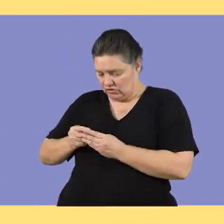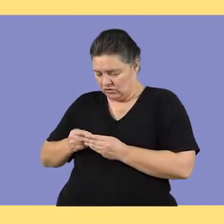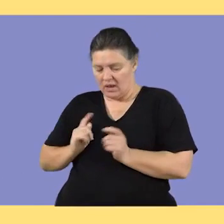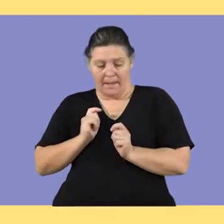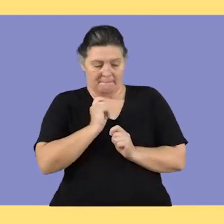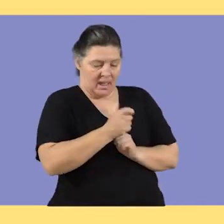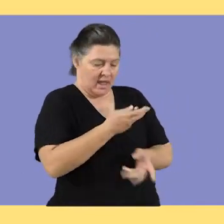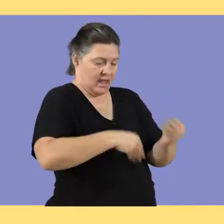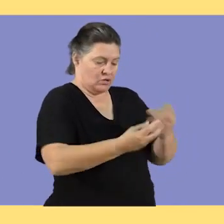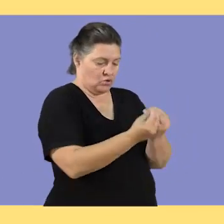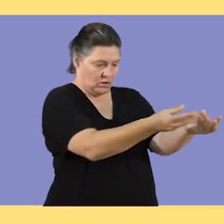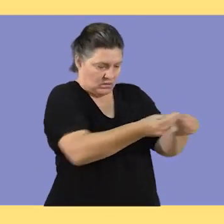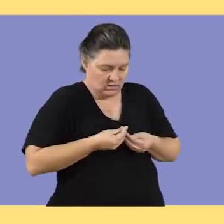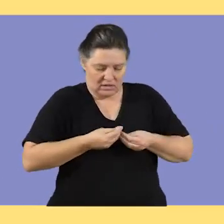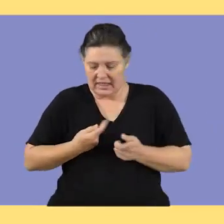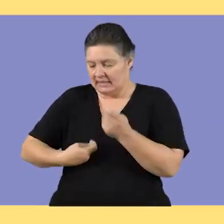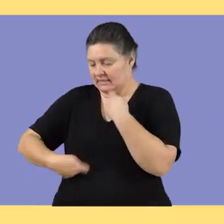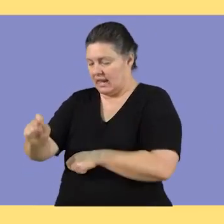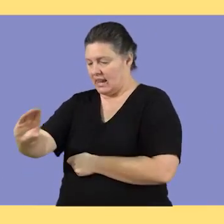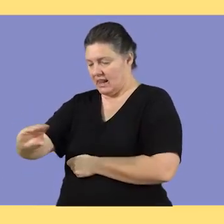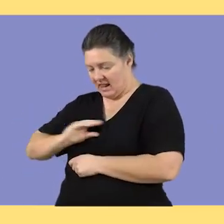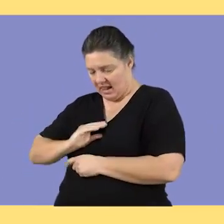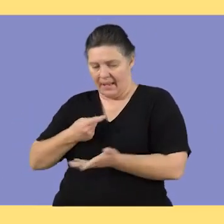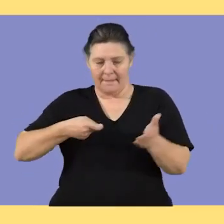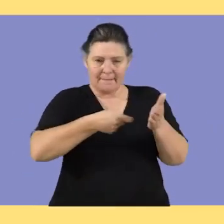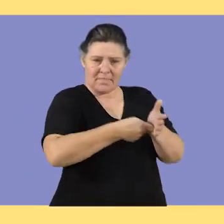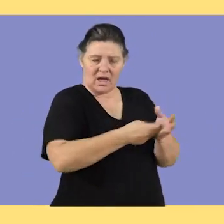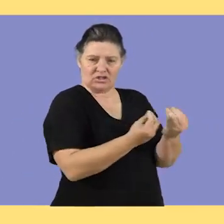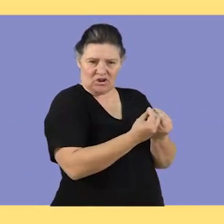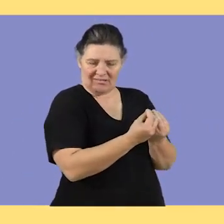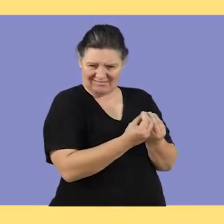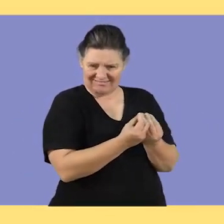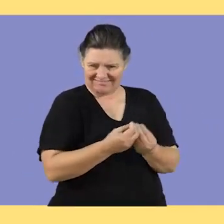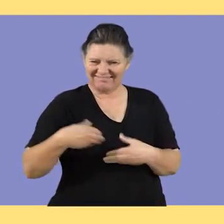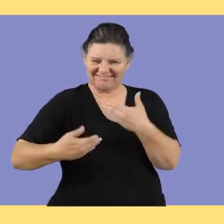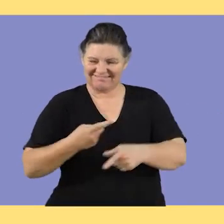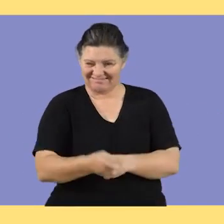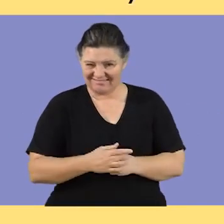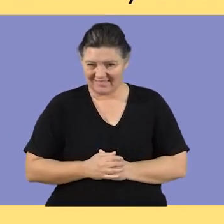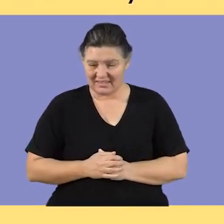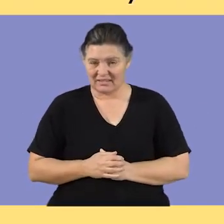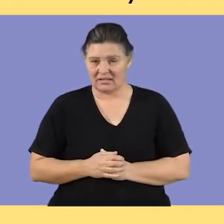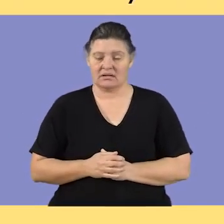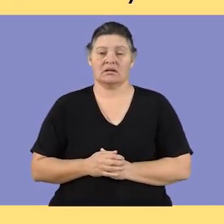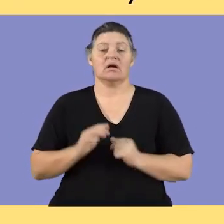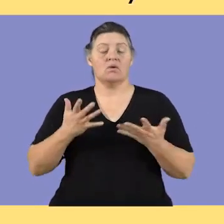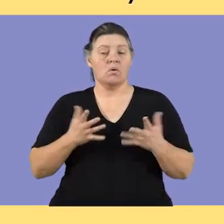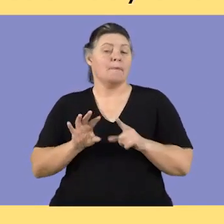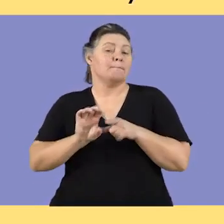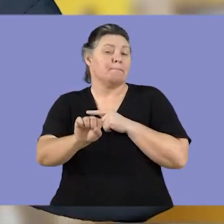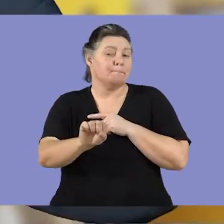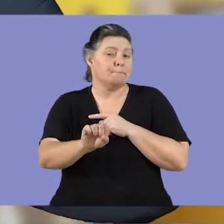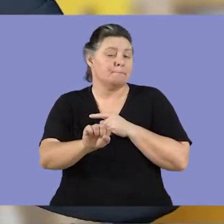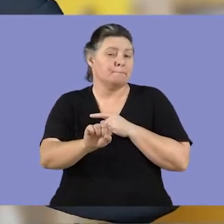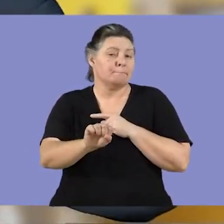cash collected for the day to buy stock that they will need to sell on the next day. Now, you would find